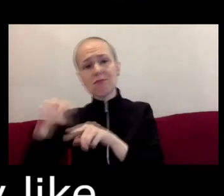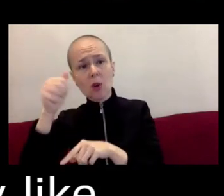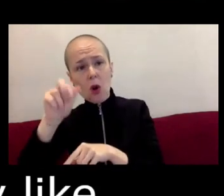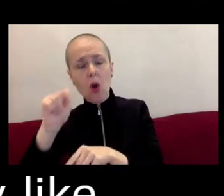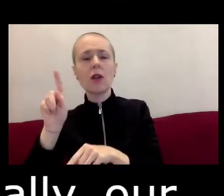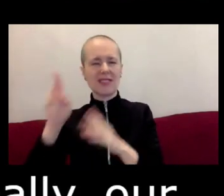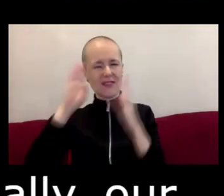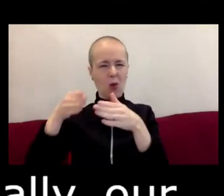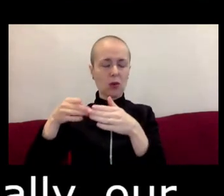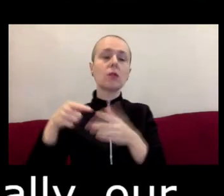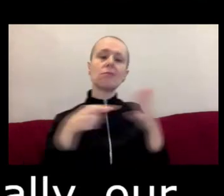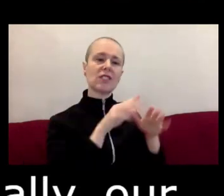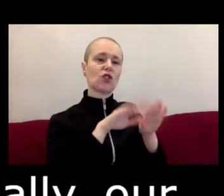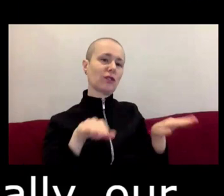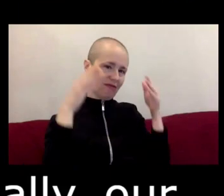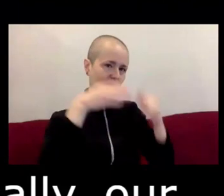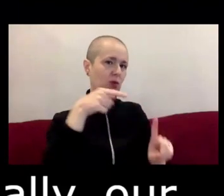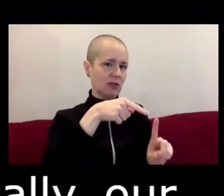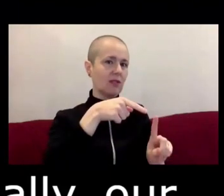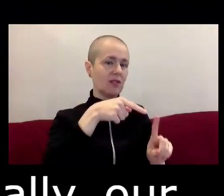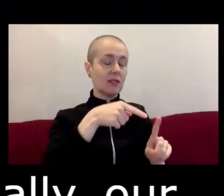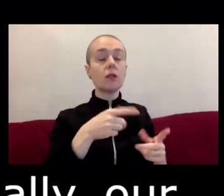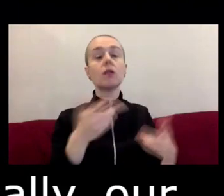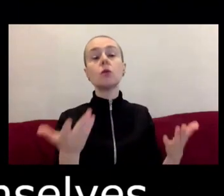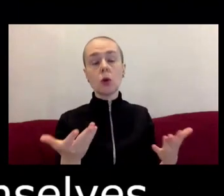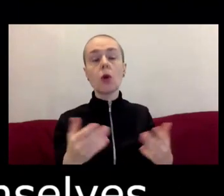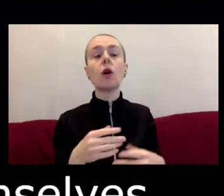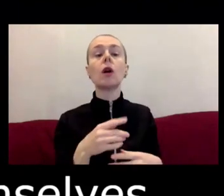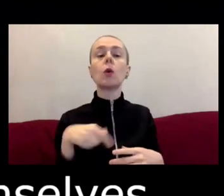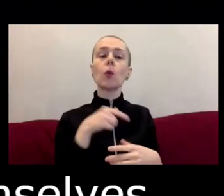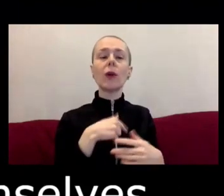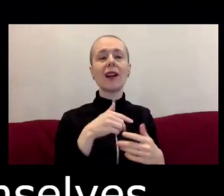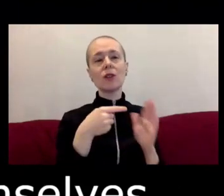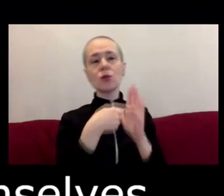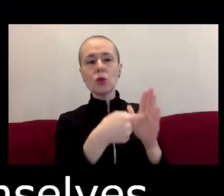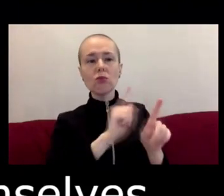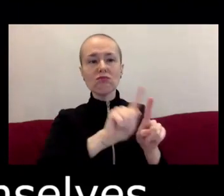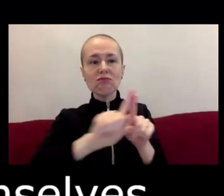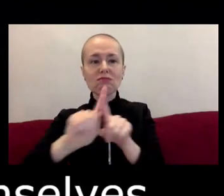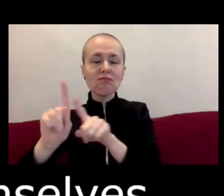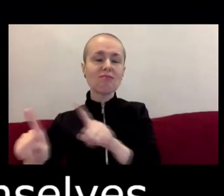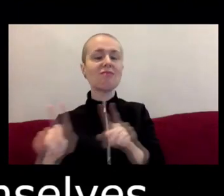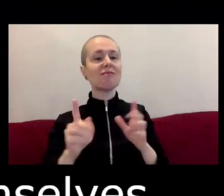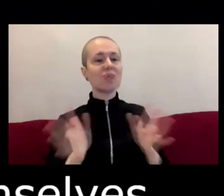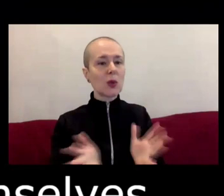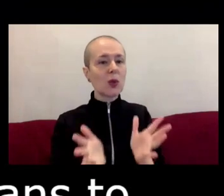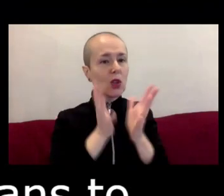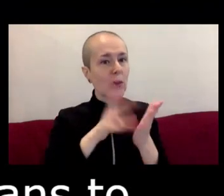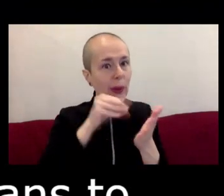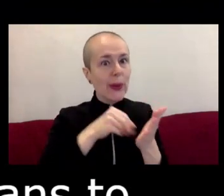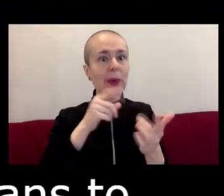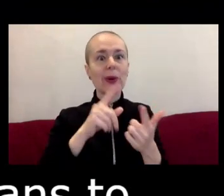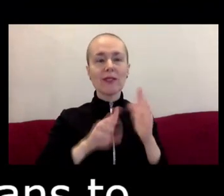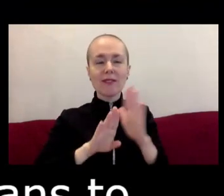the kids themselves, and we use different means to sort of help them learn and develop